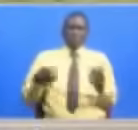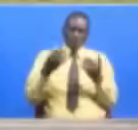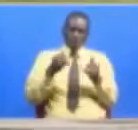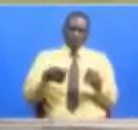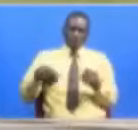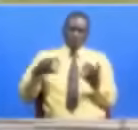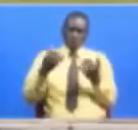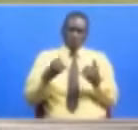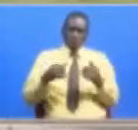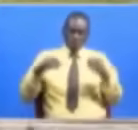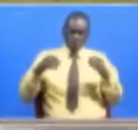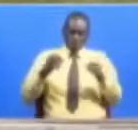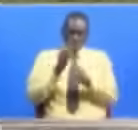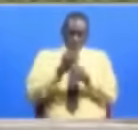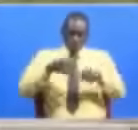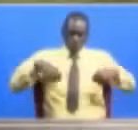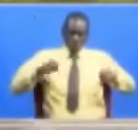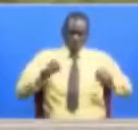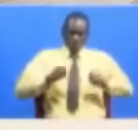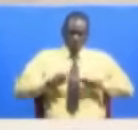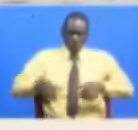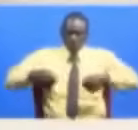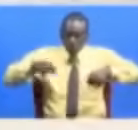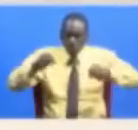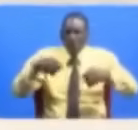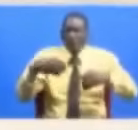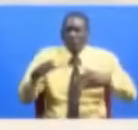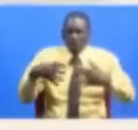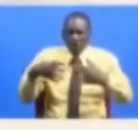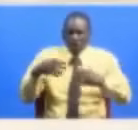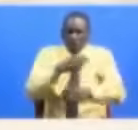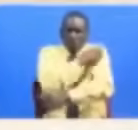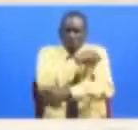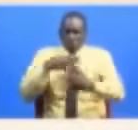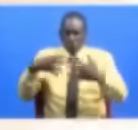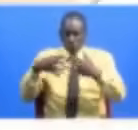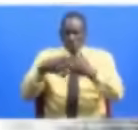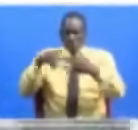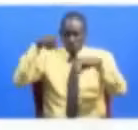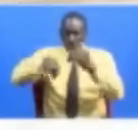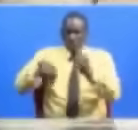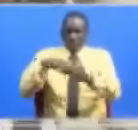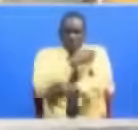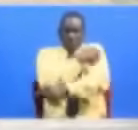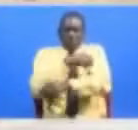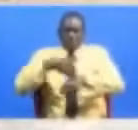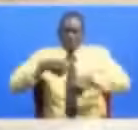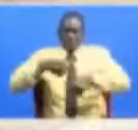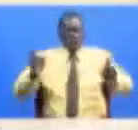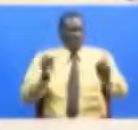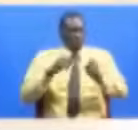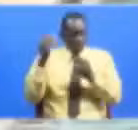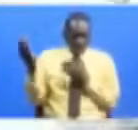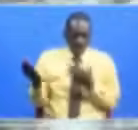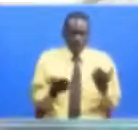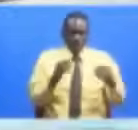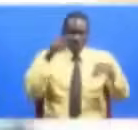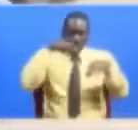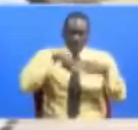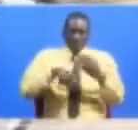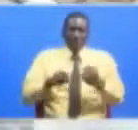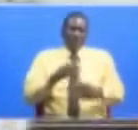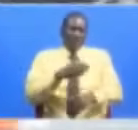We are forced to leave the motorcycle outside the hospital gate to access the facility since motorcycles are not